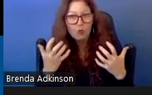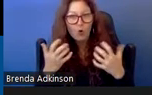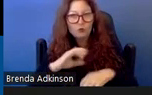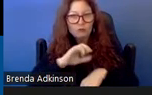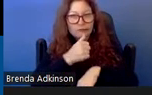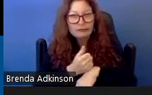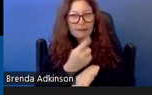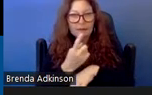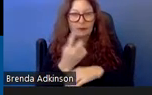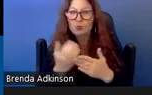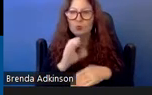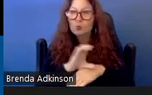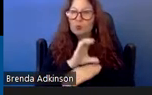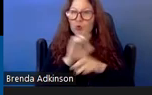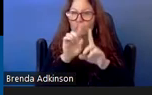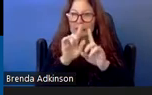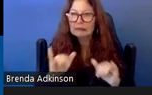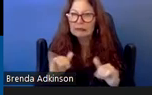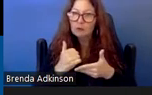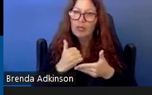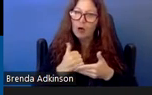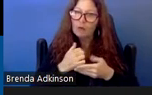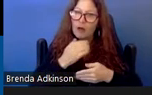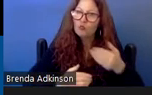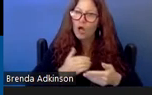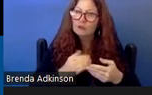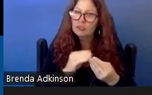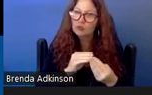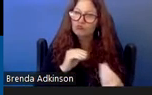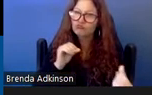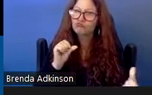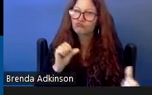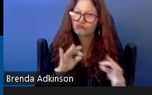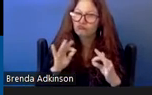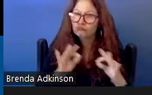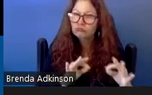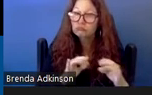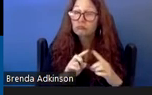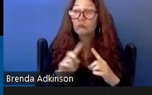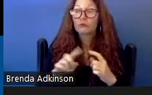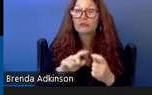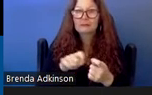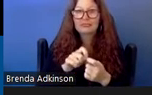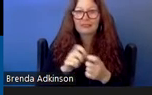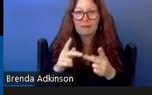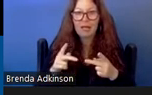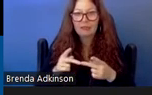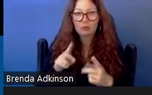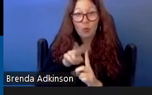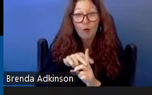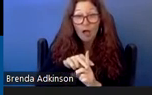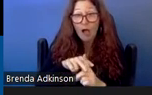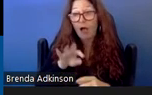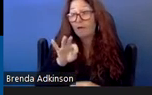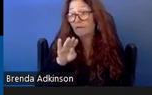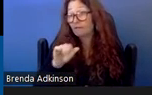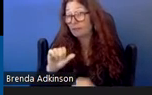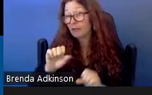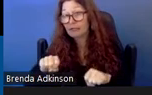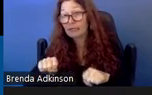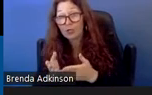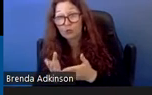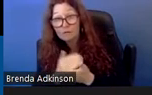the process and will be a centralized location to apply and for FEMA folks to review. You know, we are a little